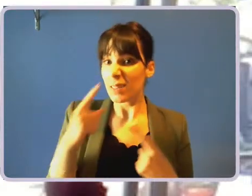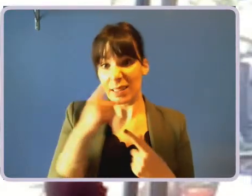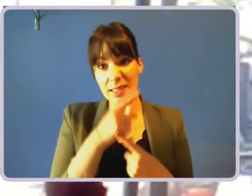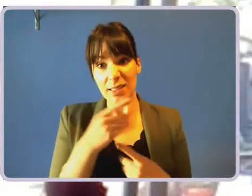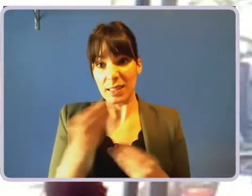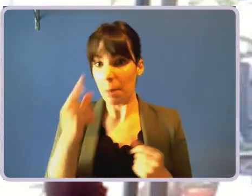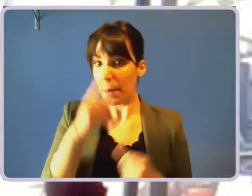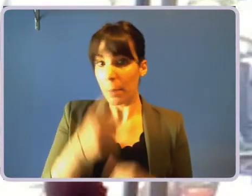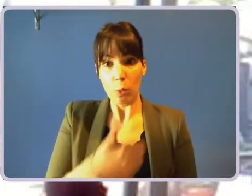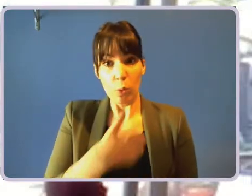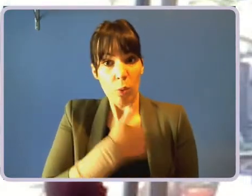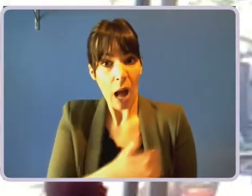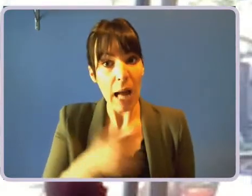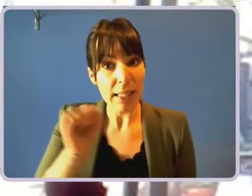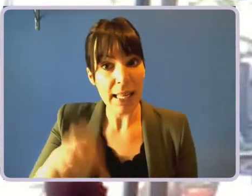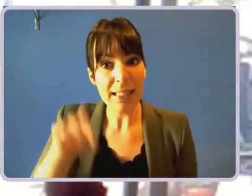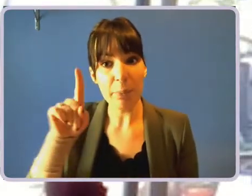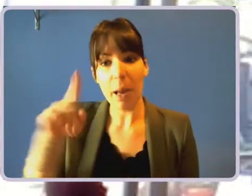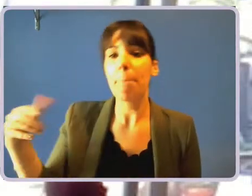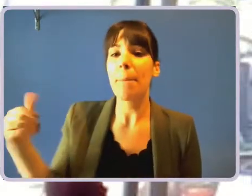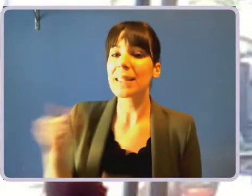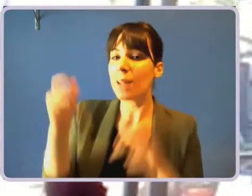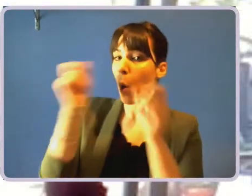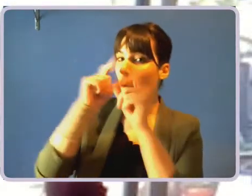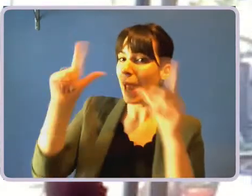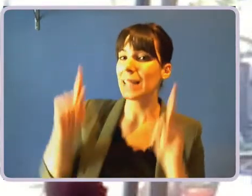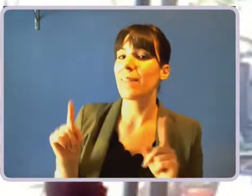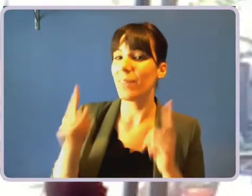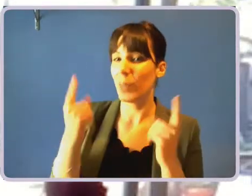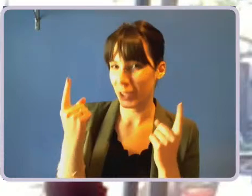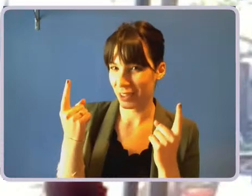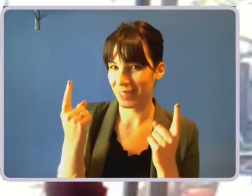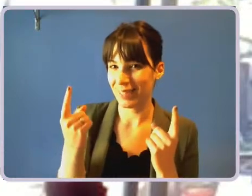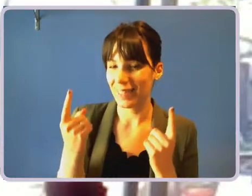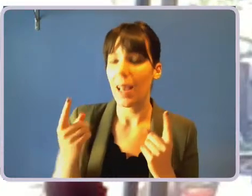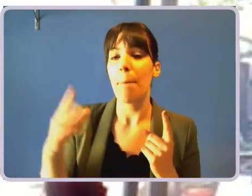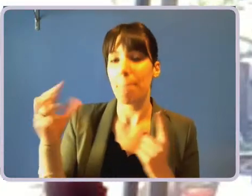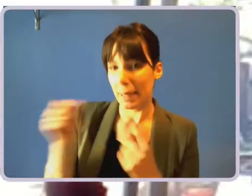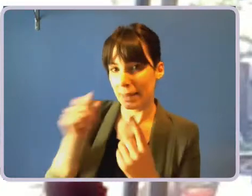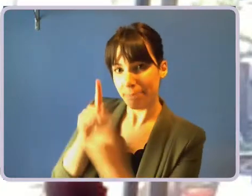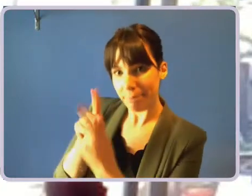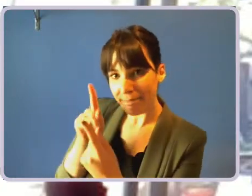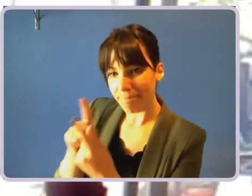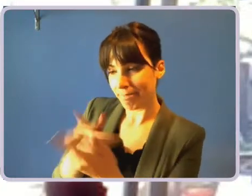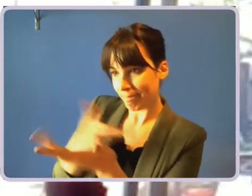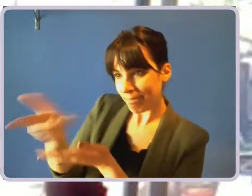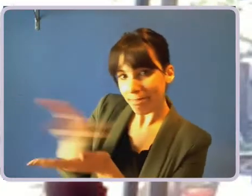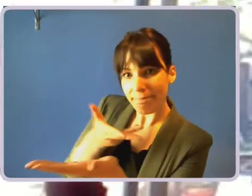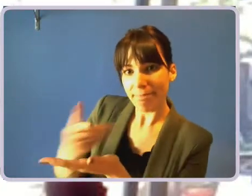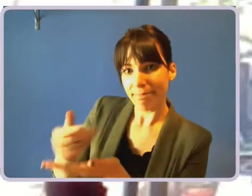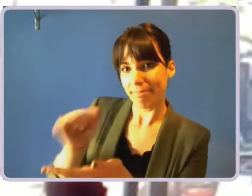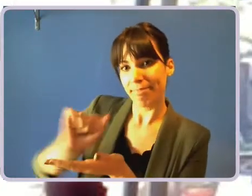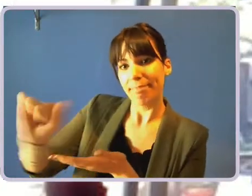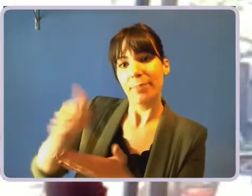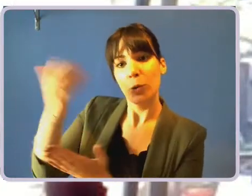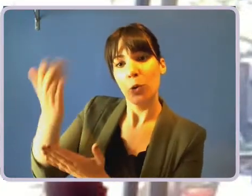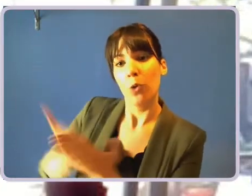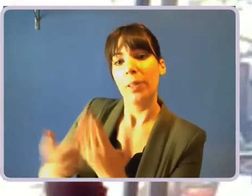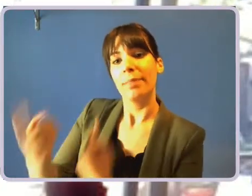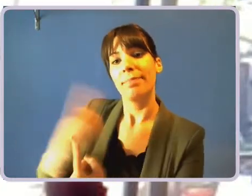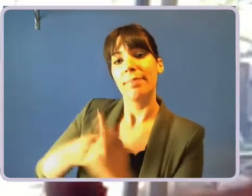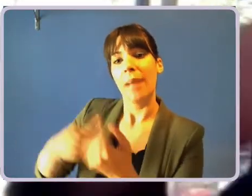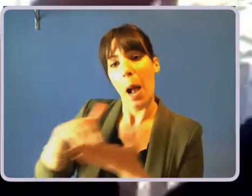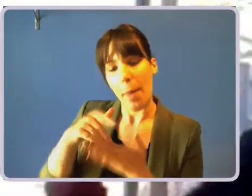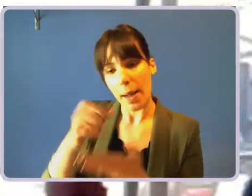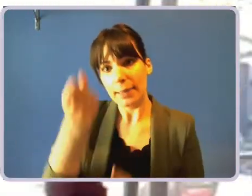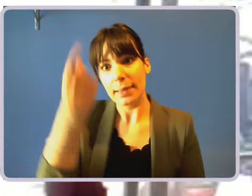is really important, and having the opportunity to hear people's stories and understand what that is like, and have